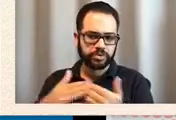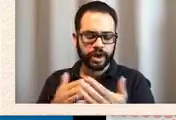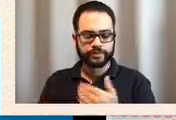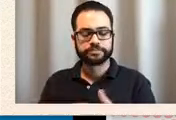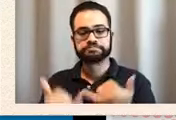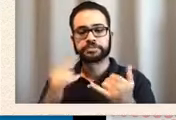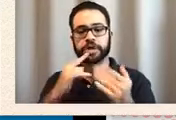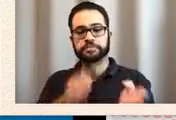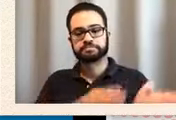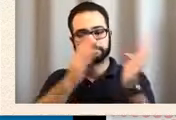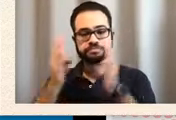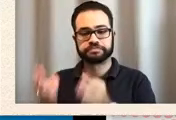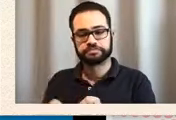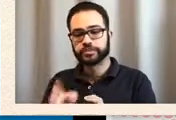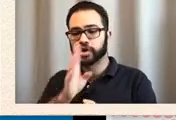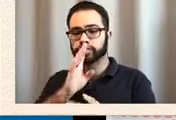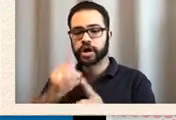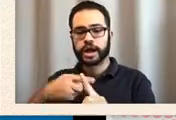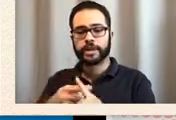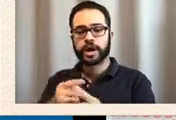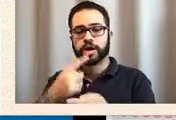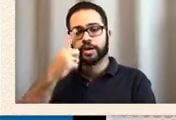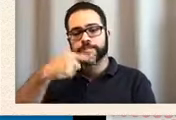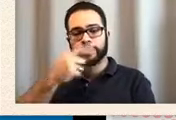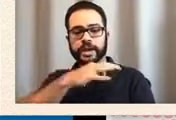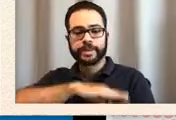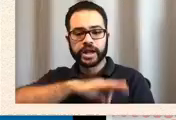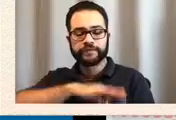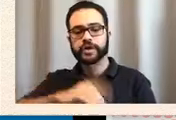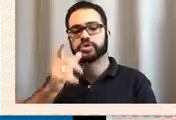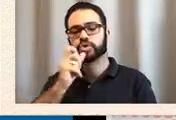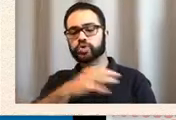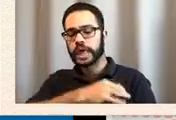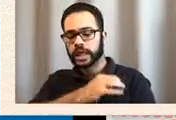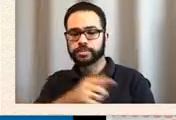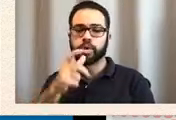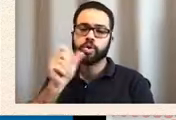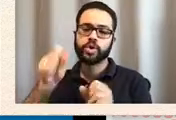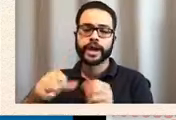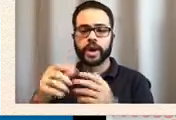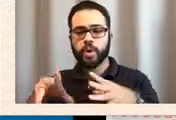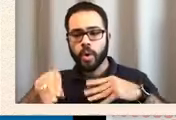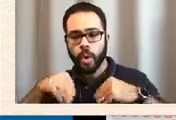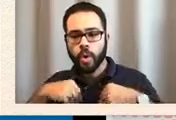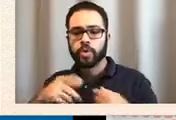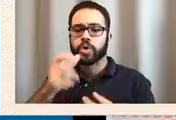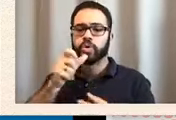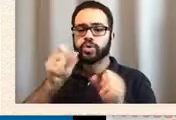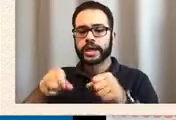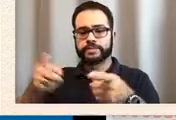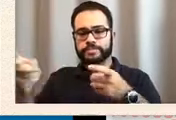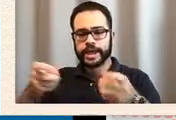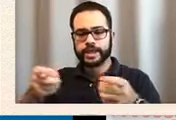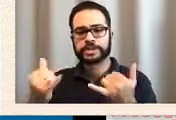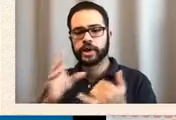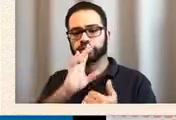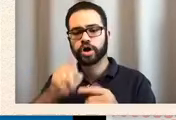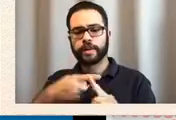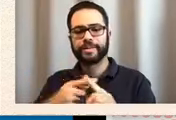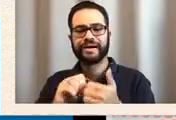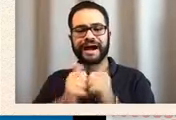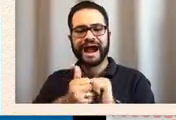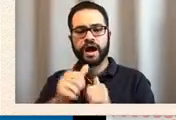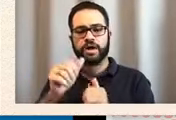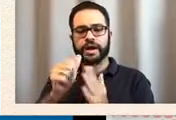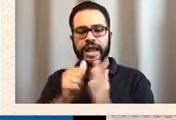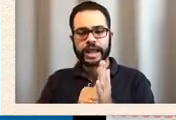So we talked about public benefits, who's eligible, who can own an ABLE account, who can manage it. Now we're going to talk about how the ABLE account works, and